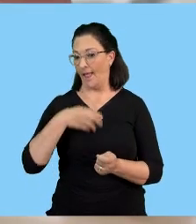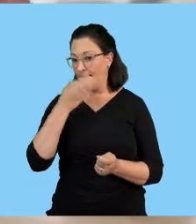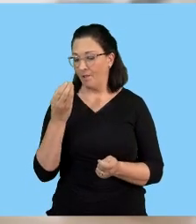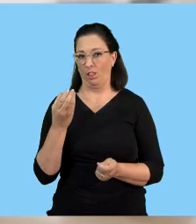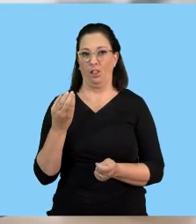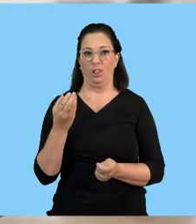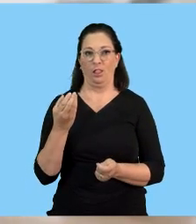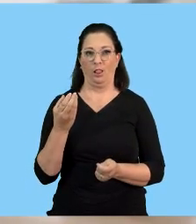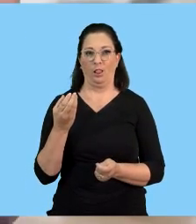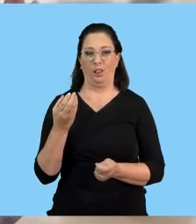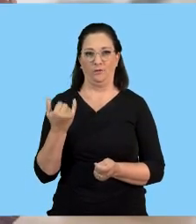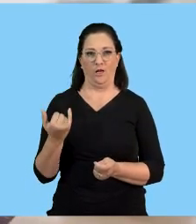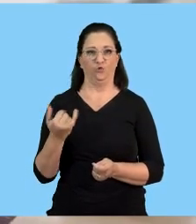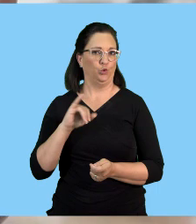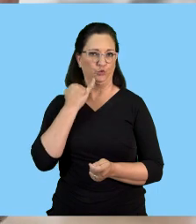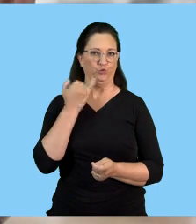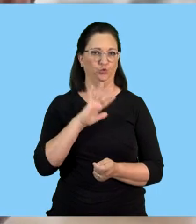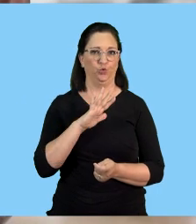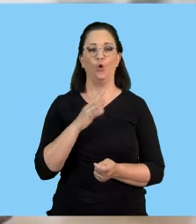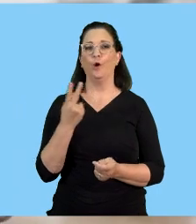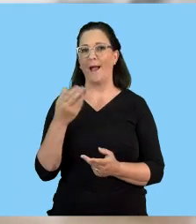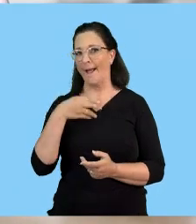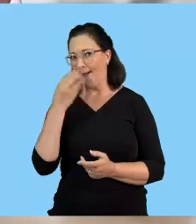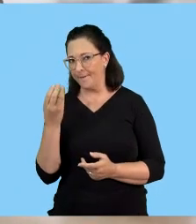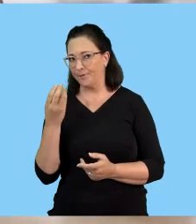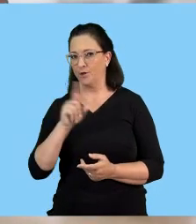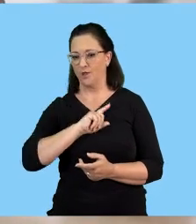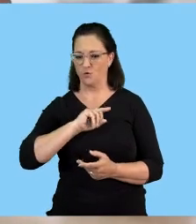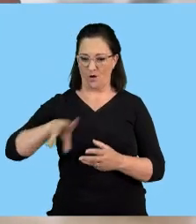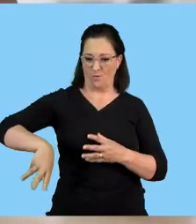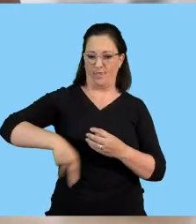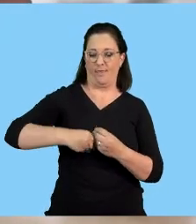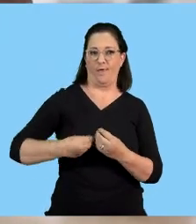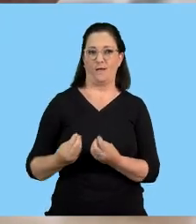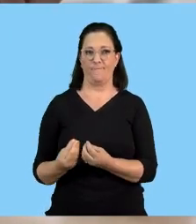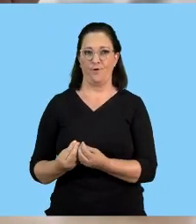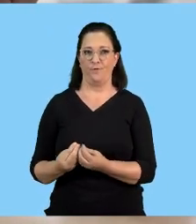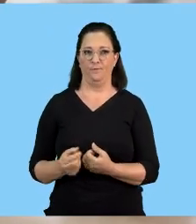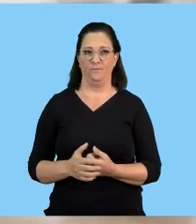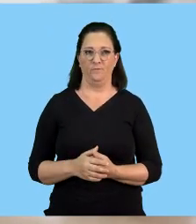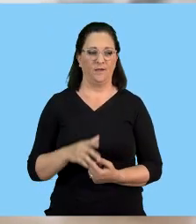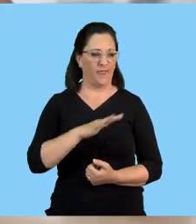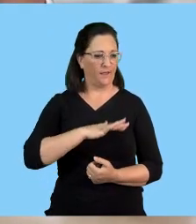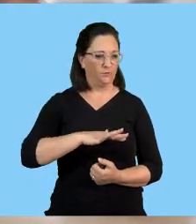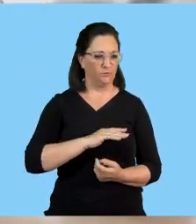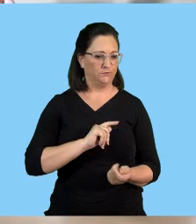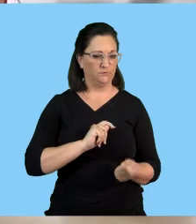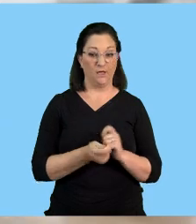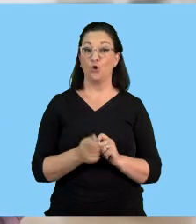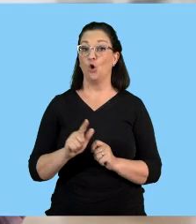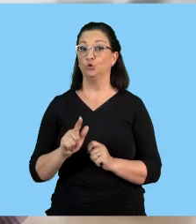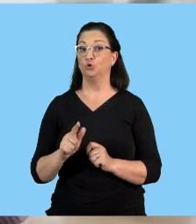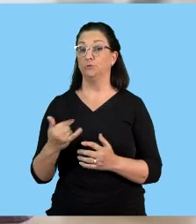a new product, something that is, it's a new product basically. Whereas with market development, like I said, we've changed the environment. We're no longer